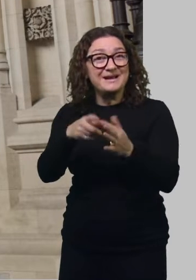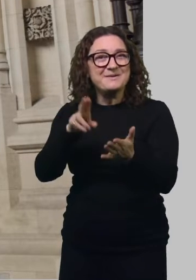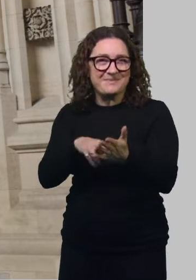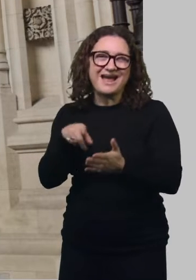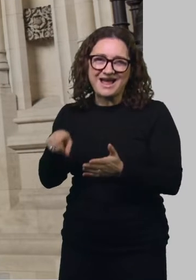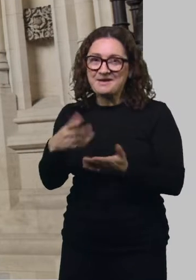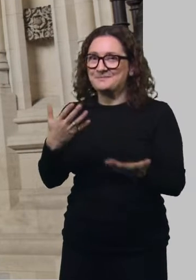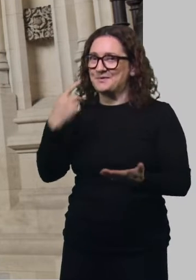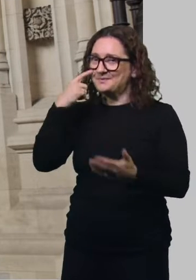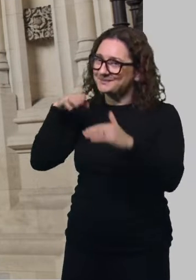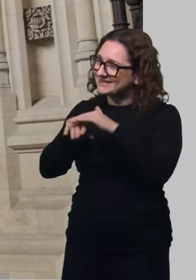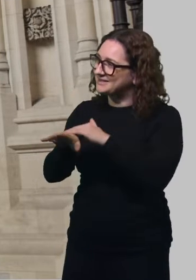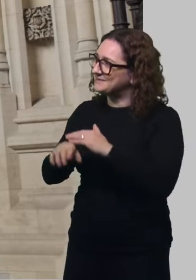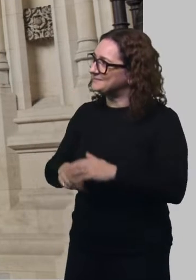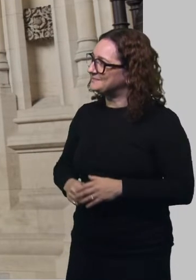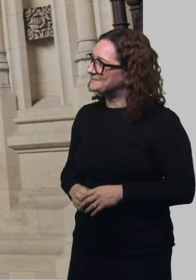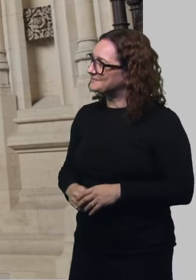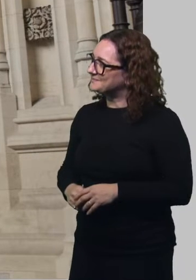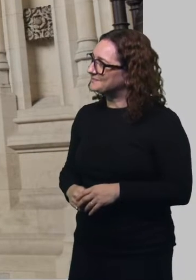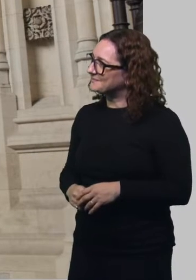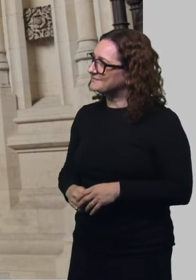be. Let's now go inside.